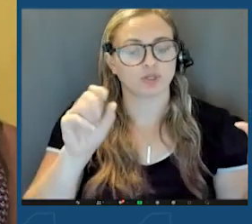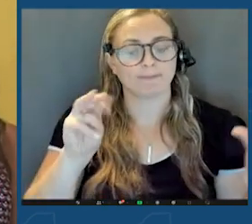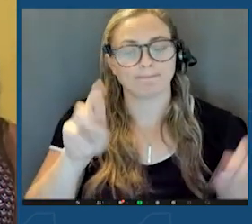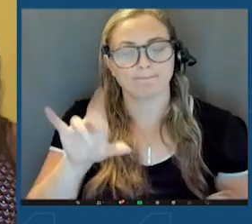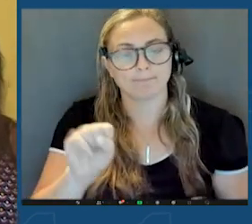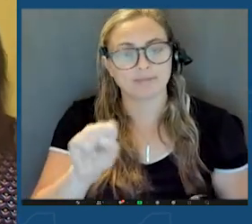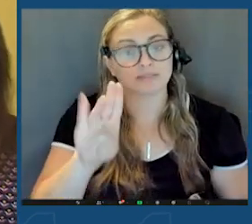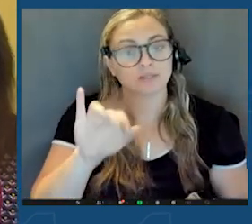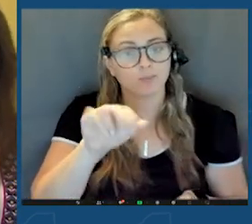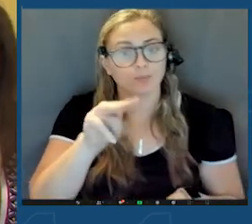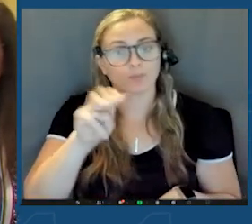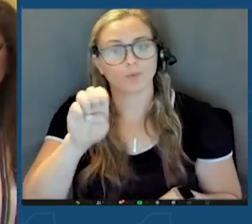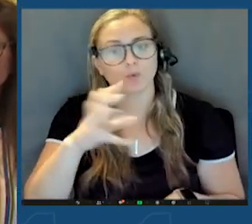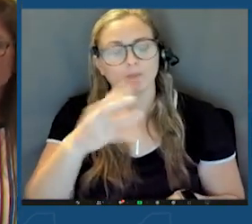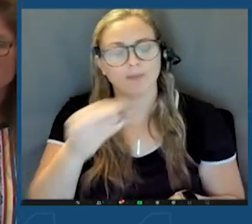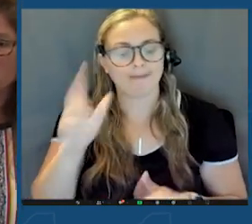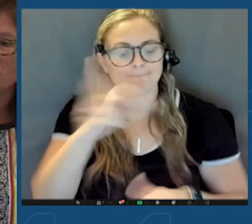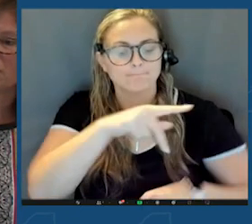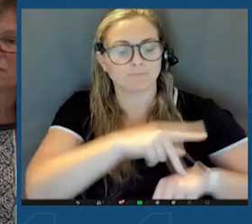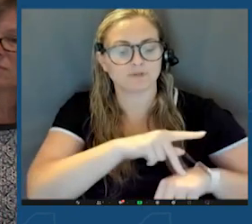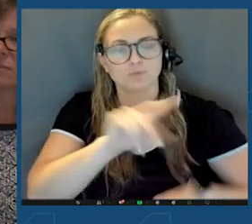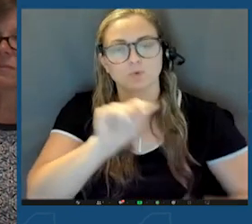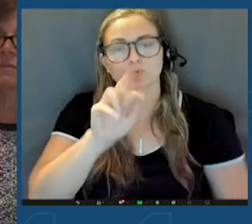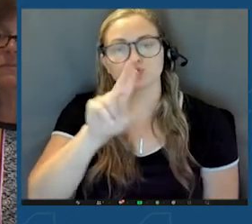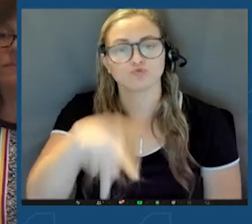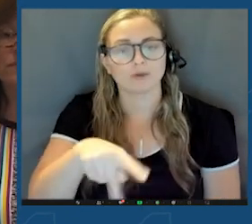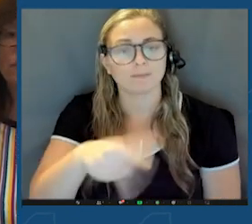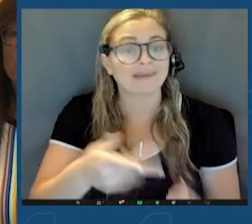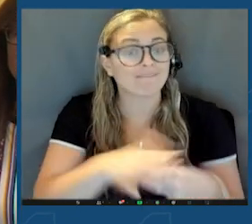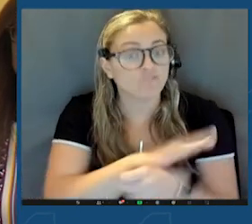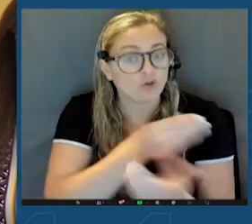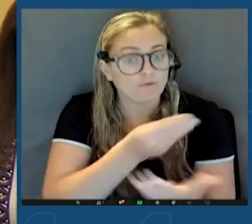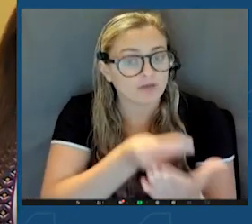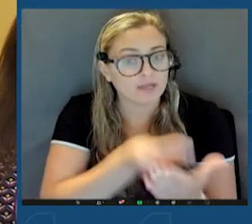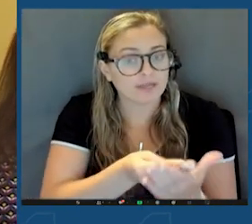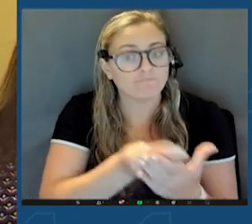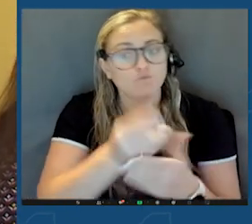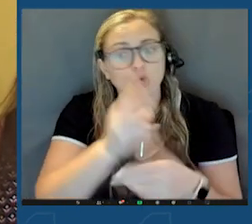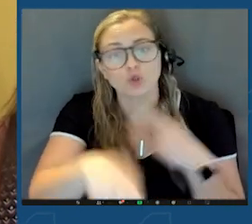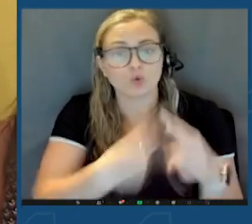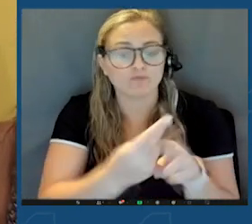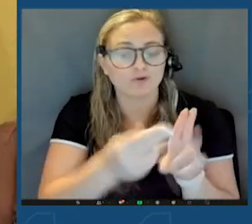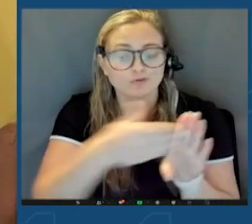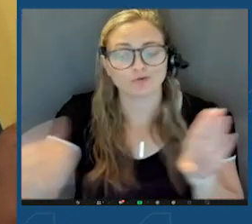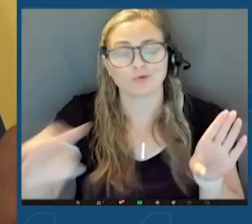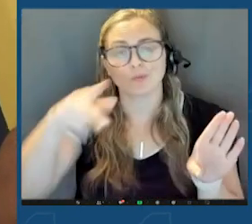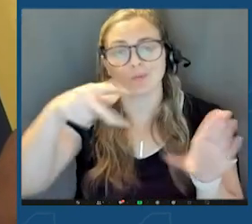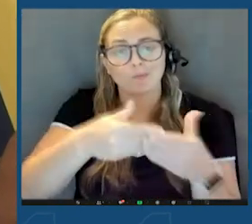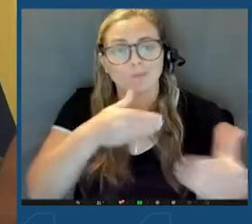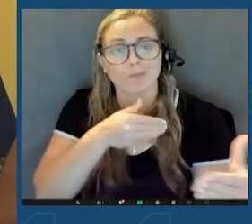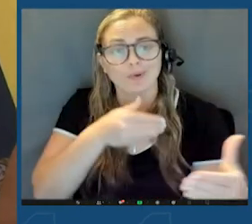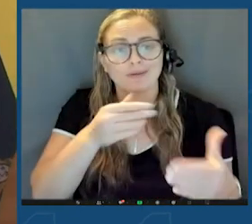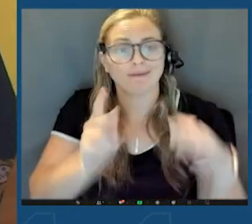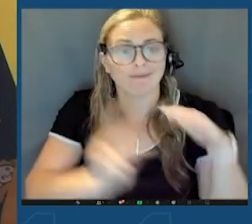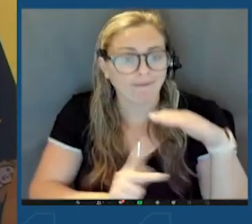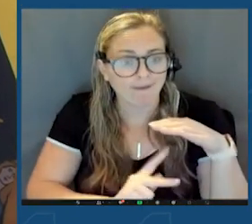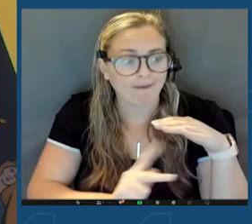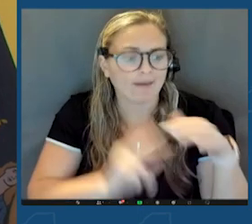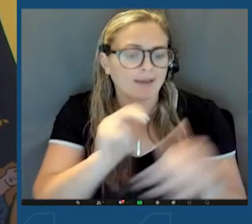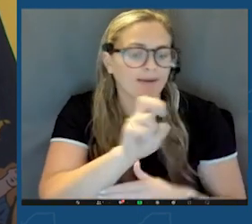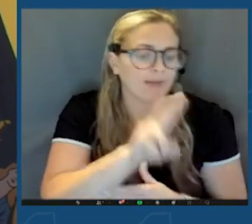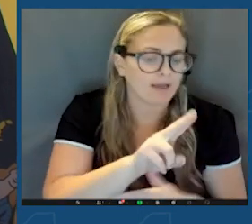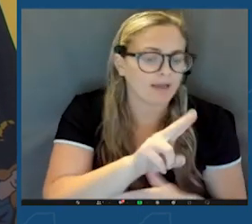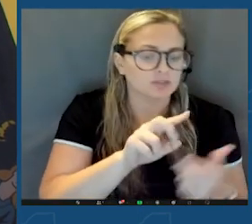also Principal Tripp. Getting fully funded for universal pre-K in 8021, Nassau, and Long Island, as well